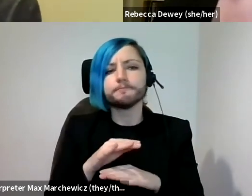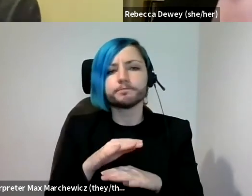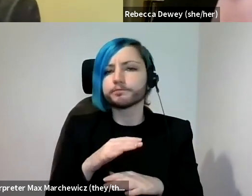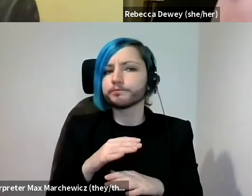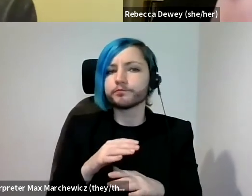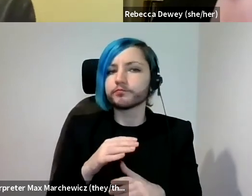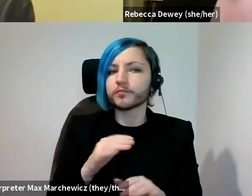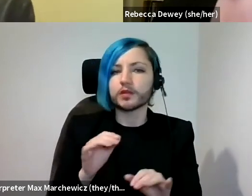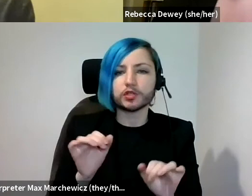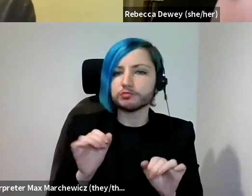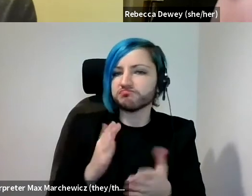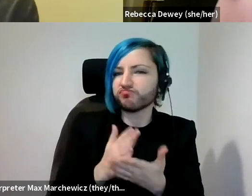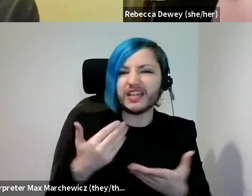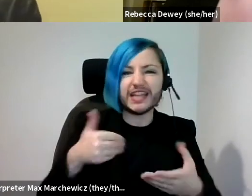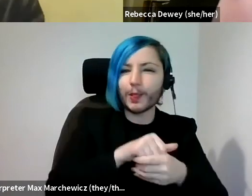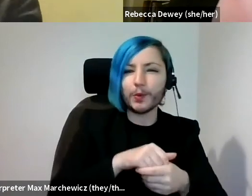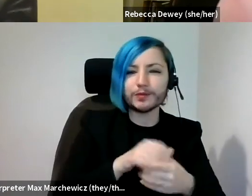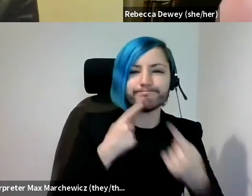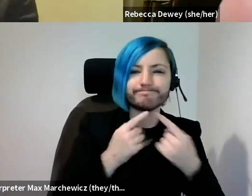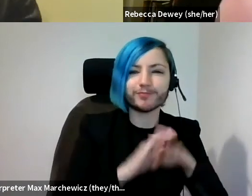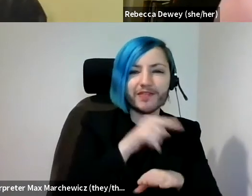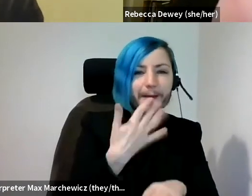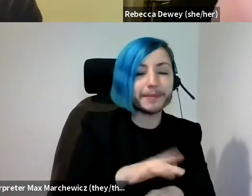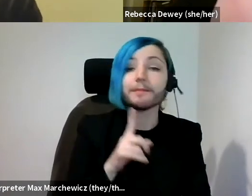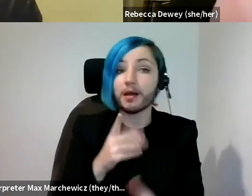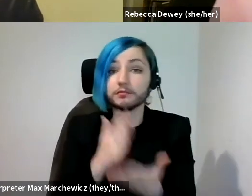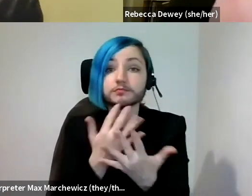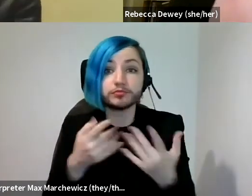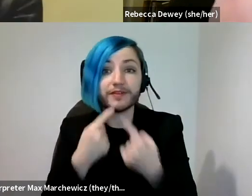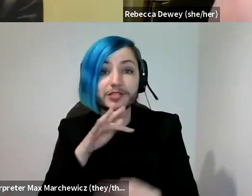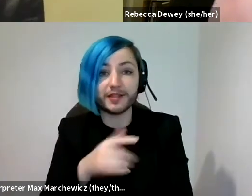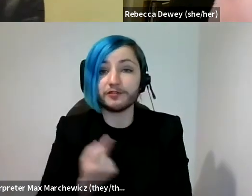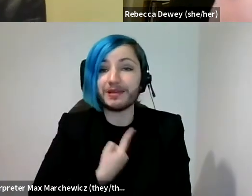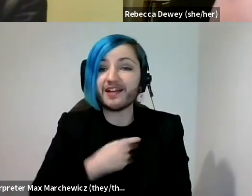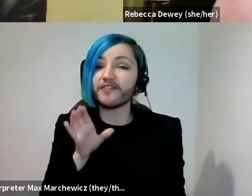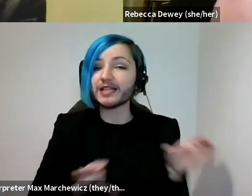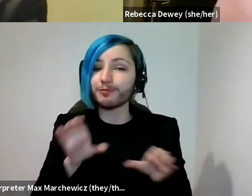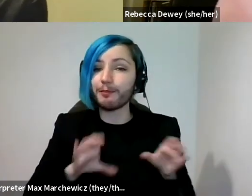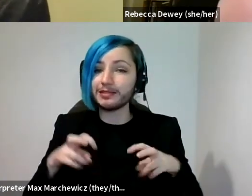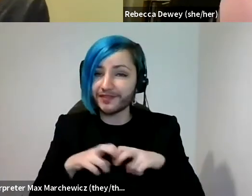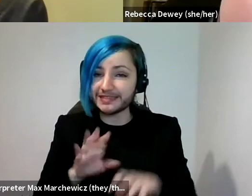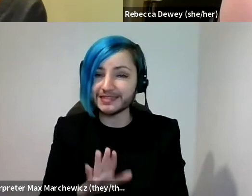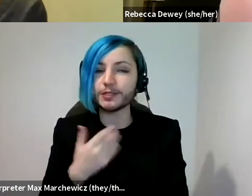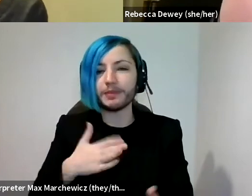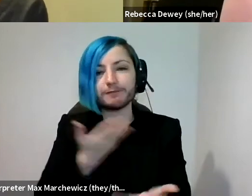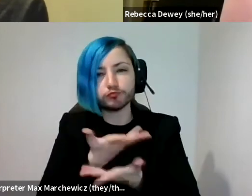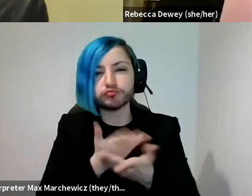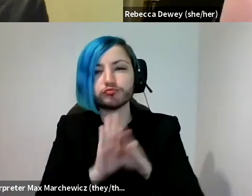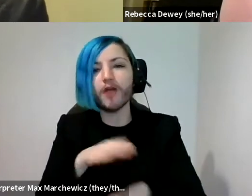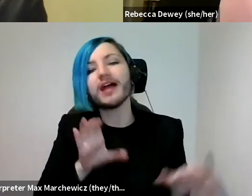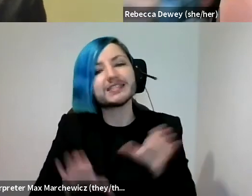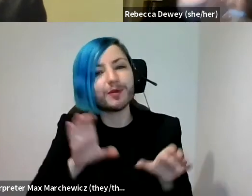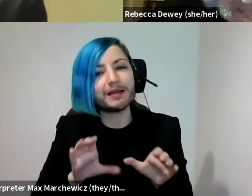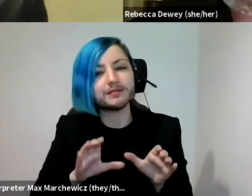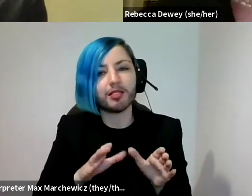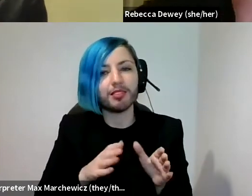lot of work on that side of things, and it's just, I'm an experimenter, so I've talked quite a bit about the experimental side,